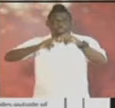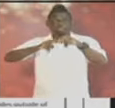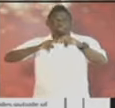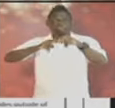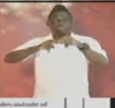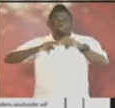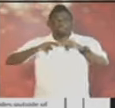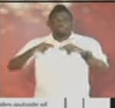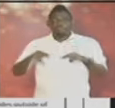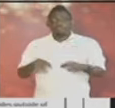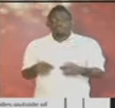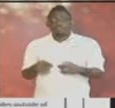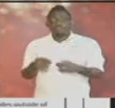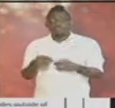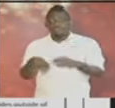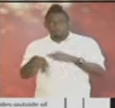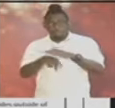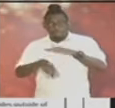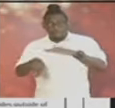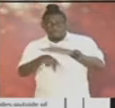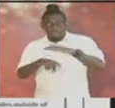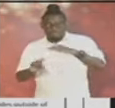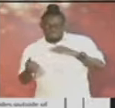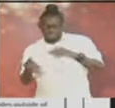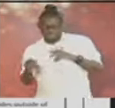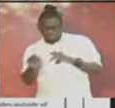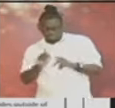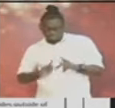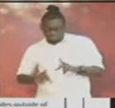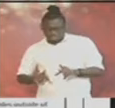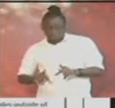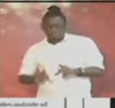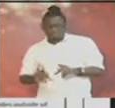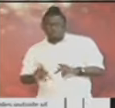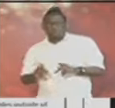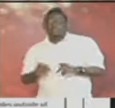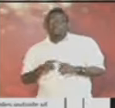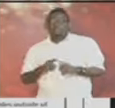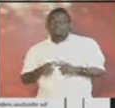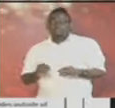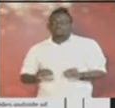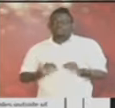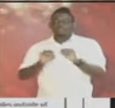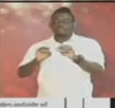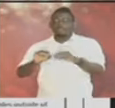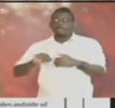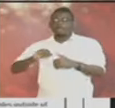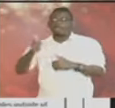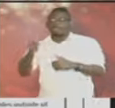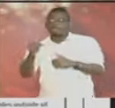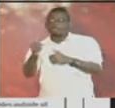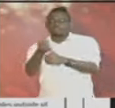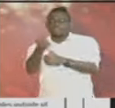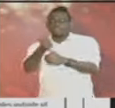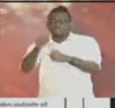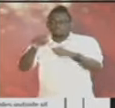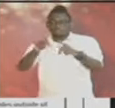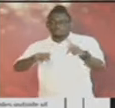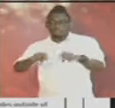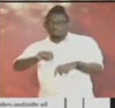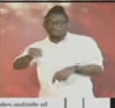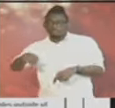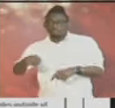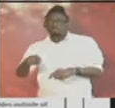primary contacts to 31, an increase in the secondary contacts to 10, totaling 62. So over the last few days, we have had the